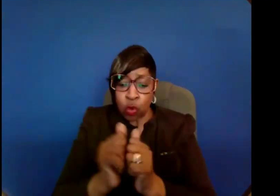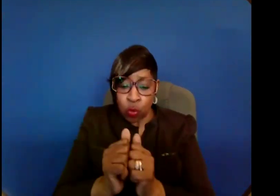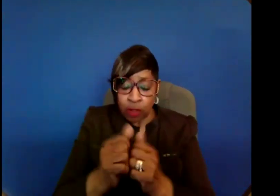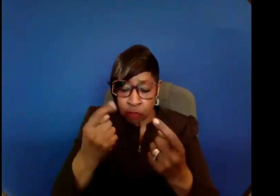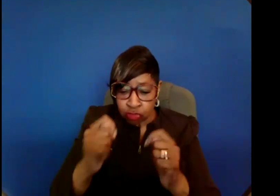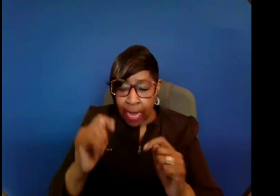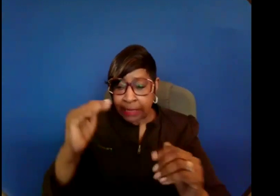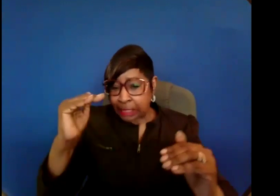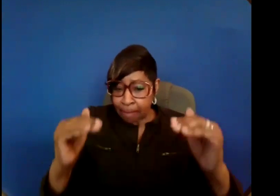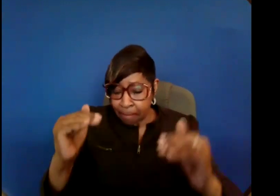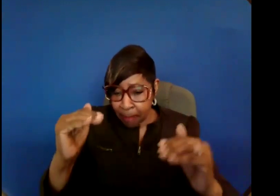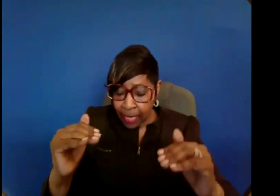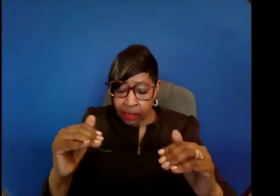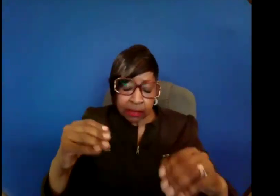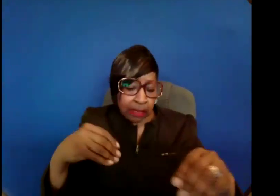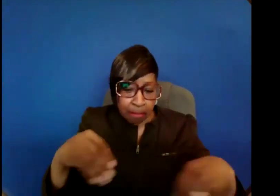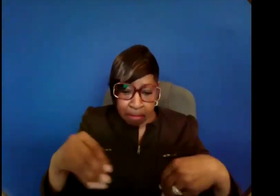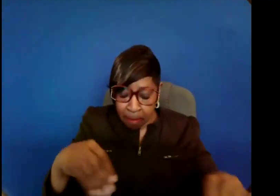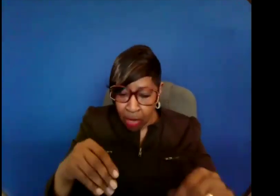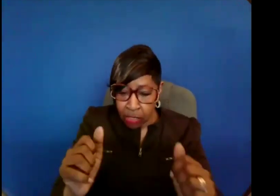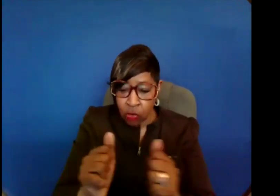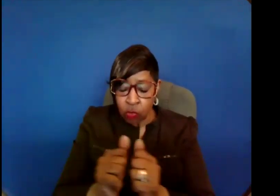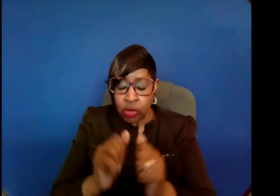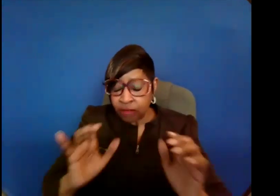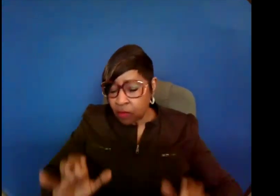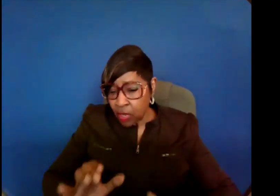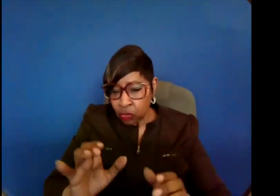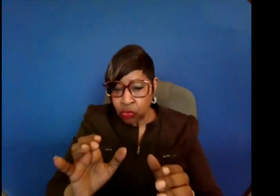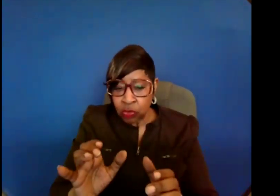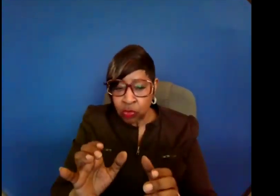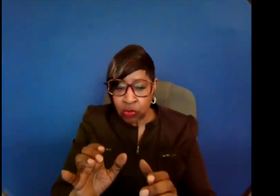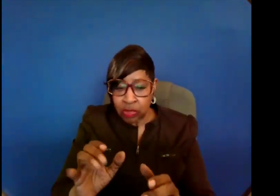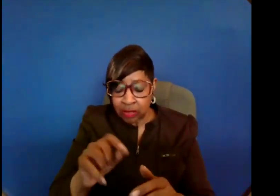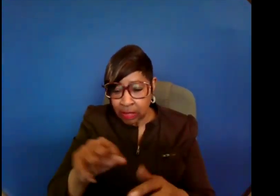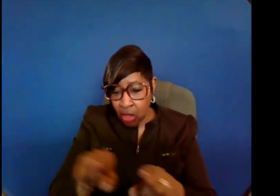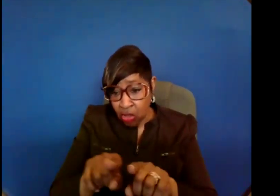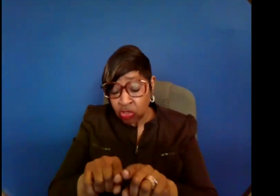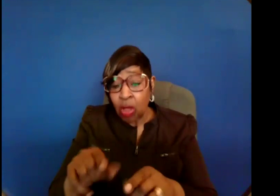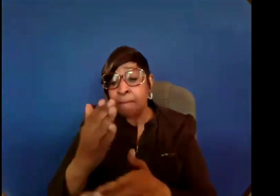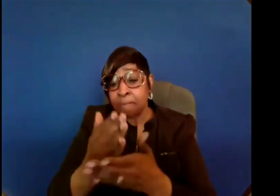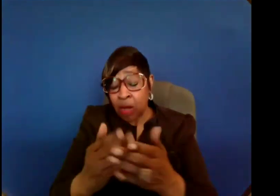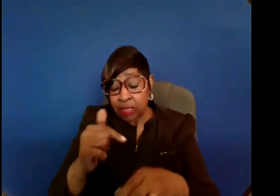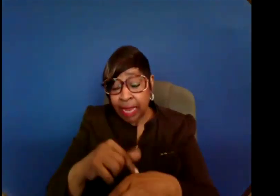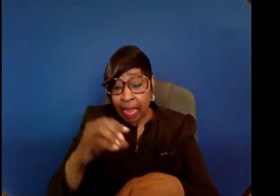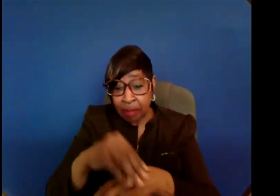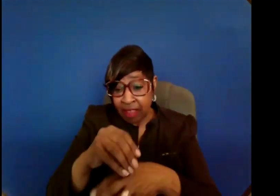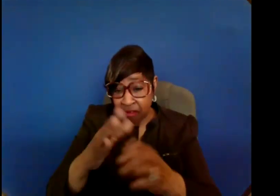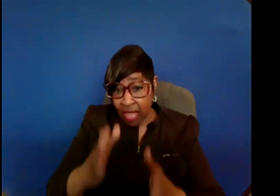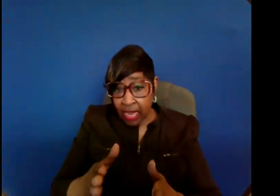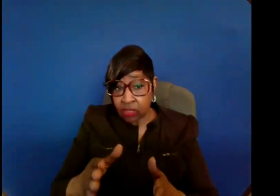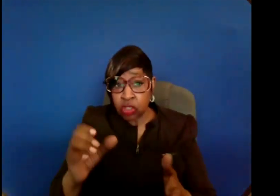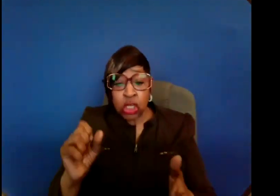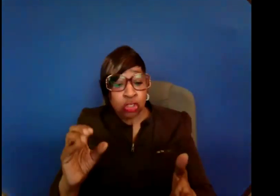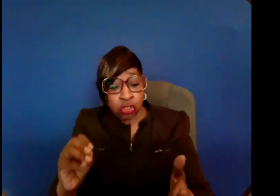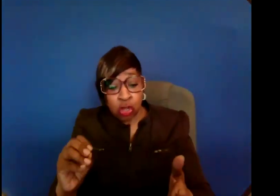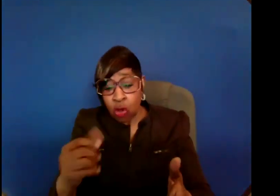balance the marketing with the doing, as well as being a part-time advisor. And so